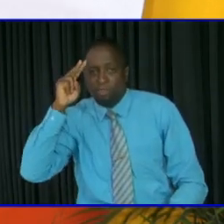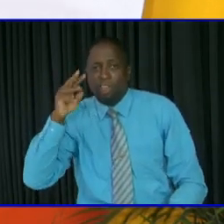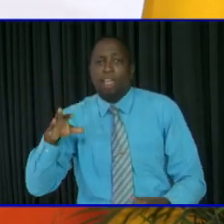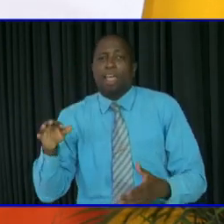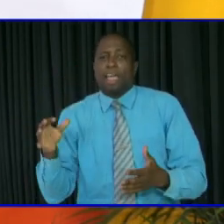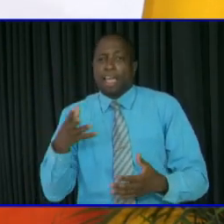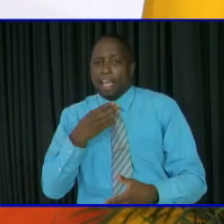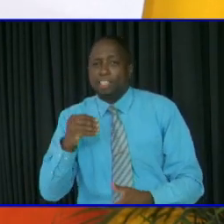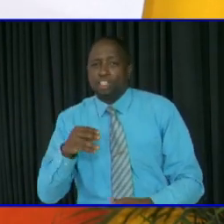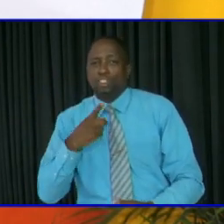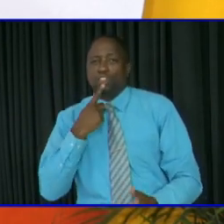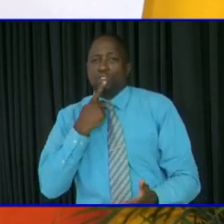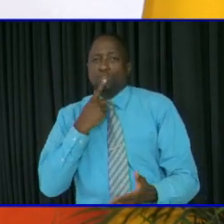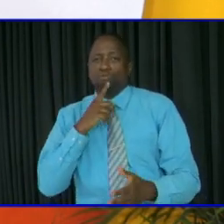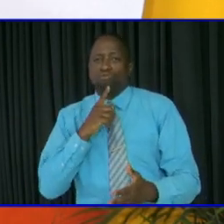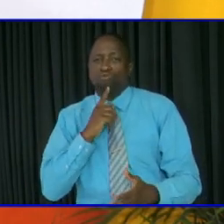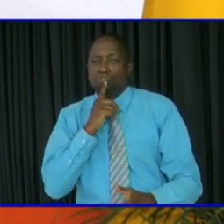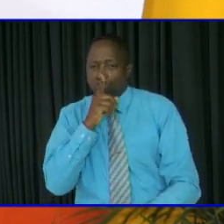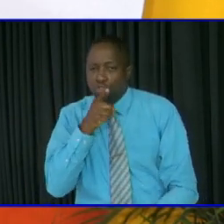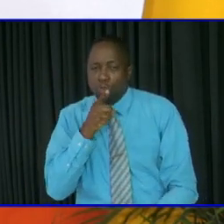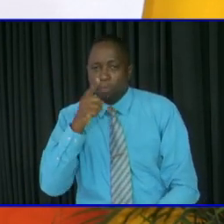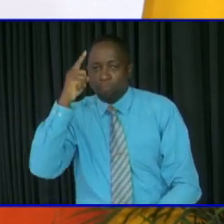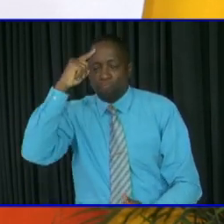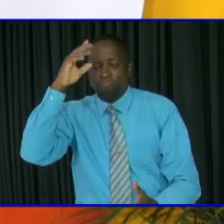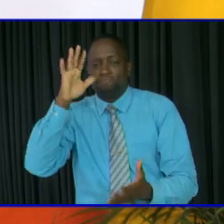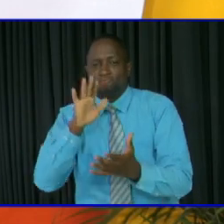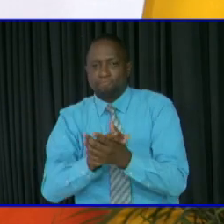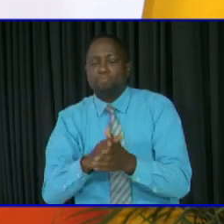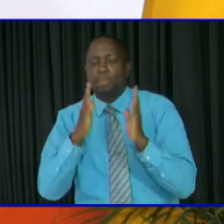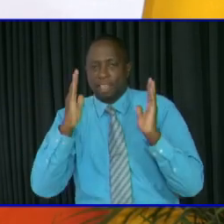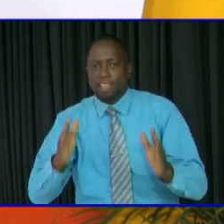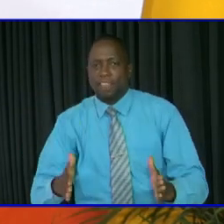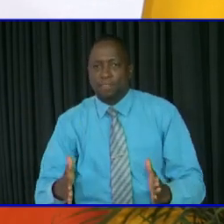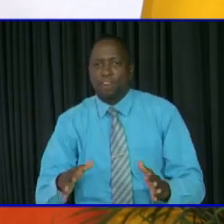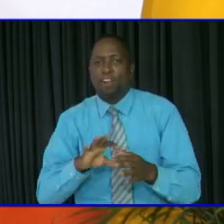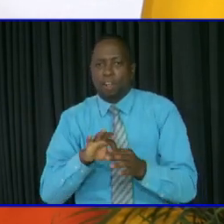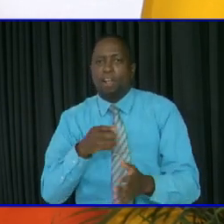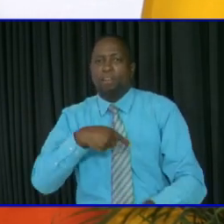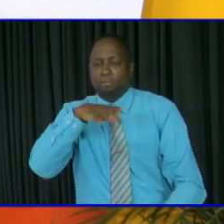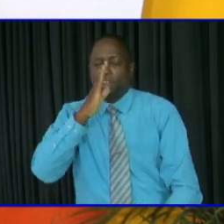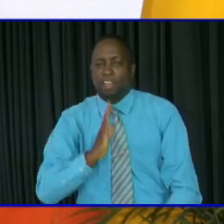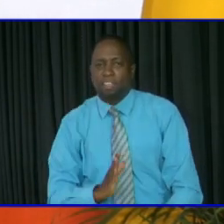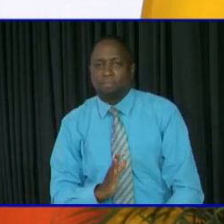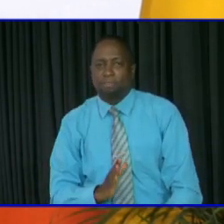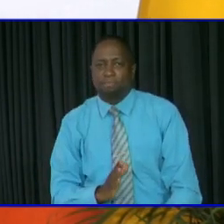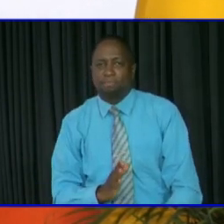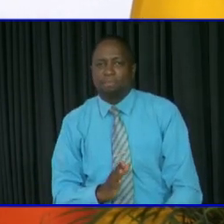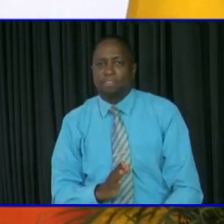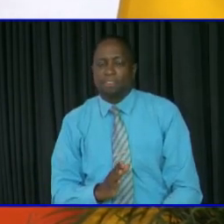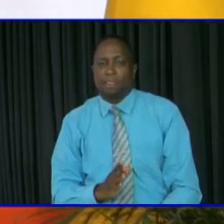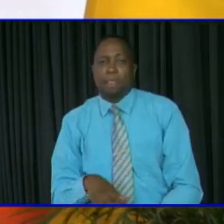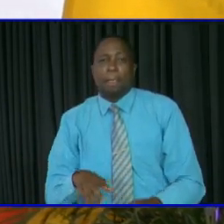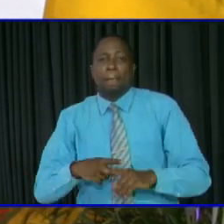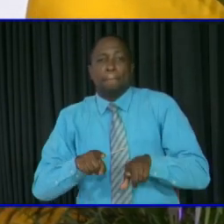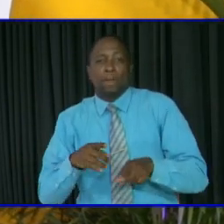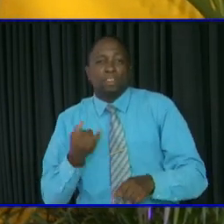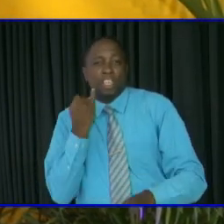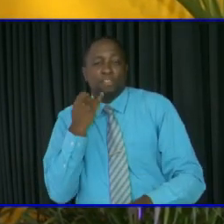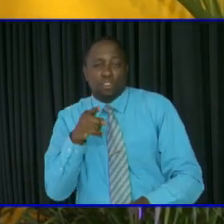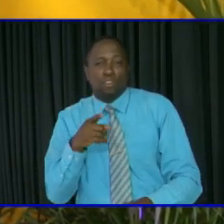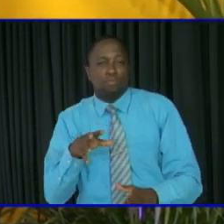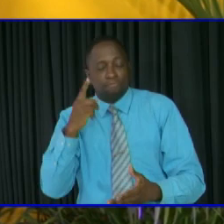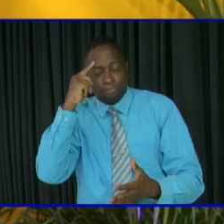believer. If you do not believe, you should be willing to be led by the... If you do believe, rather, you should